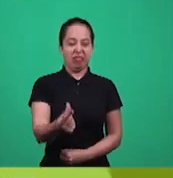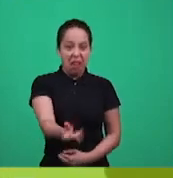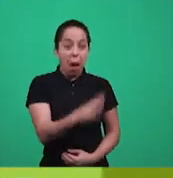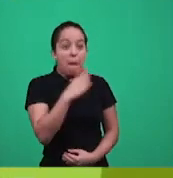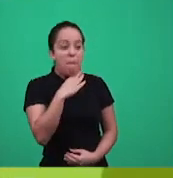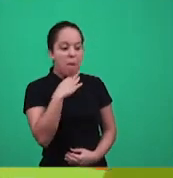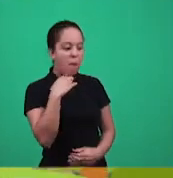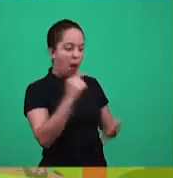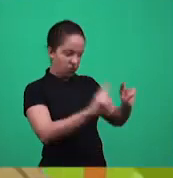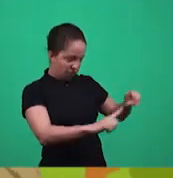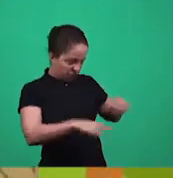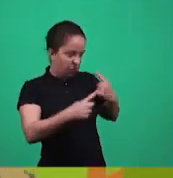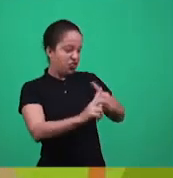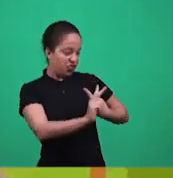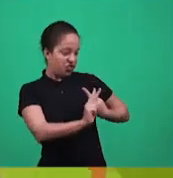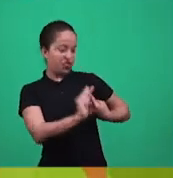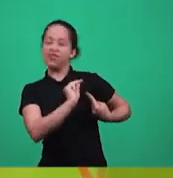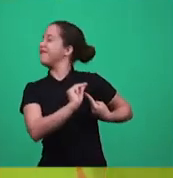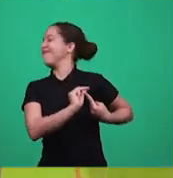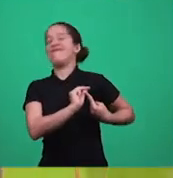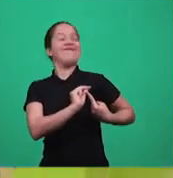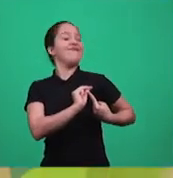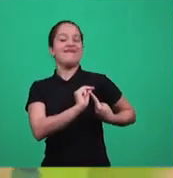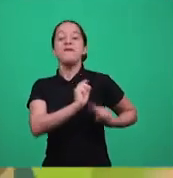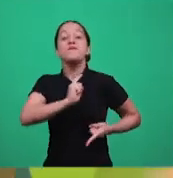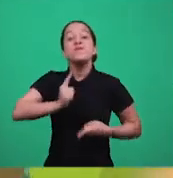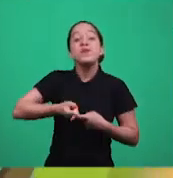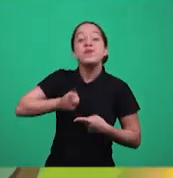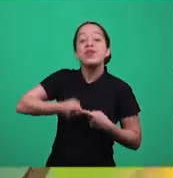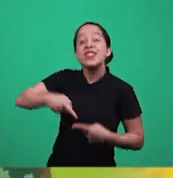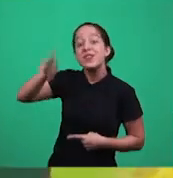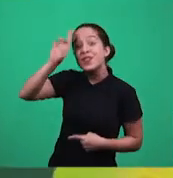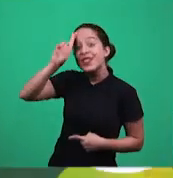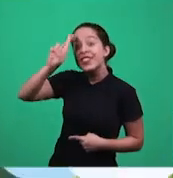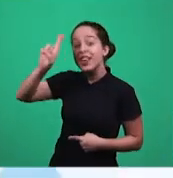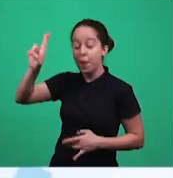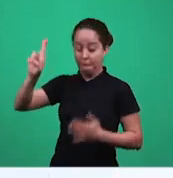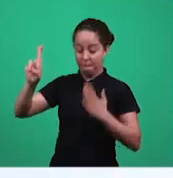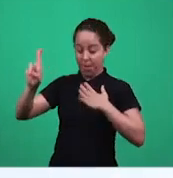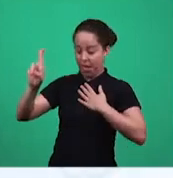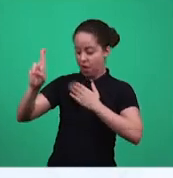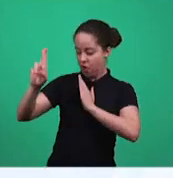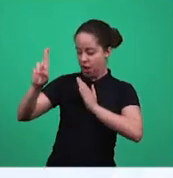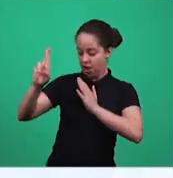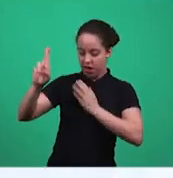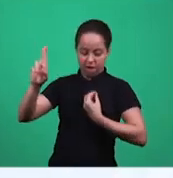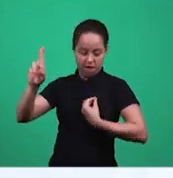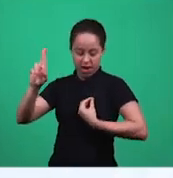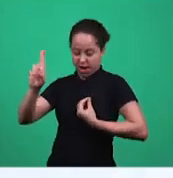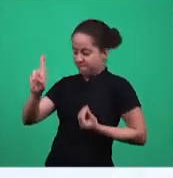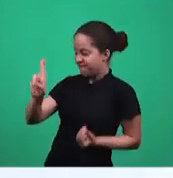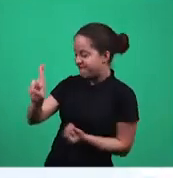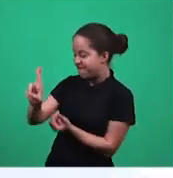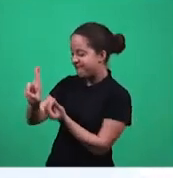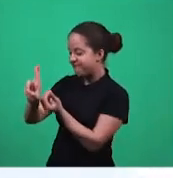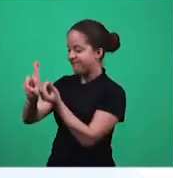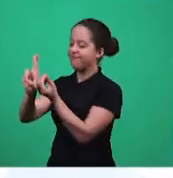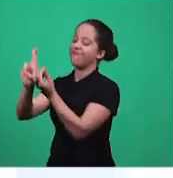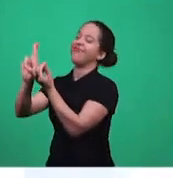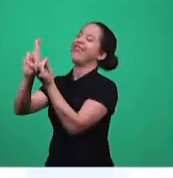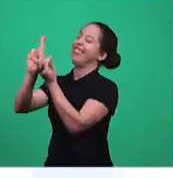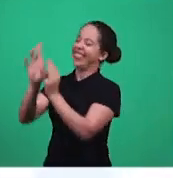I shall not see death, for eternal life I have reached when I gave my heart to